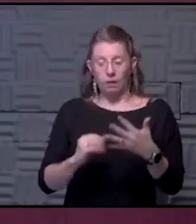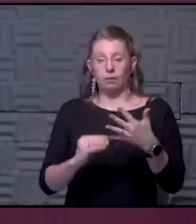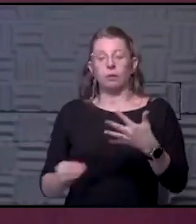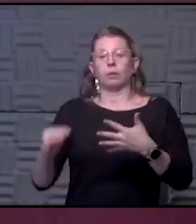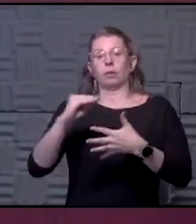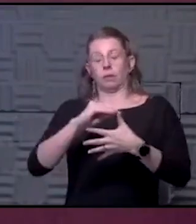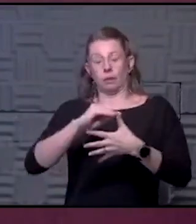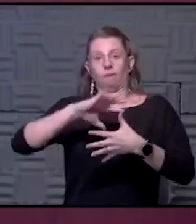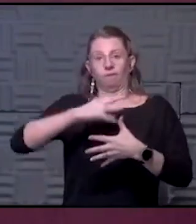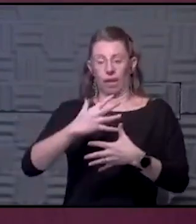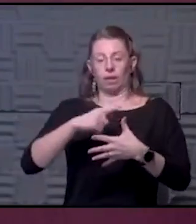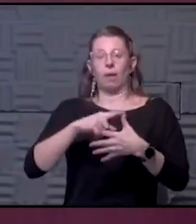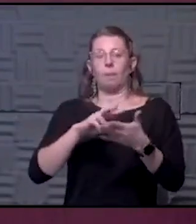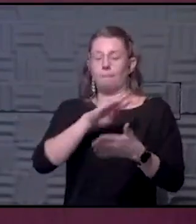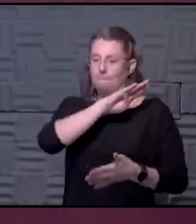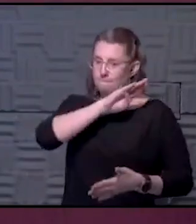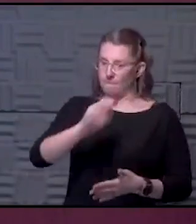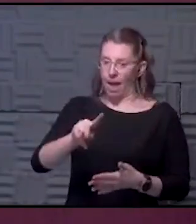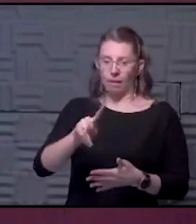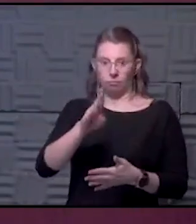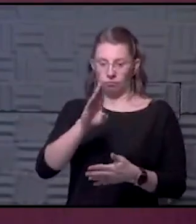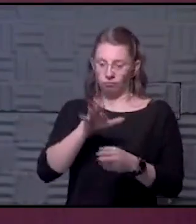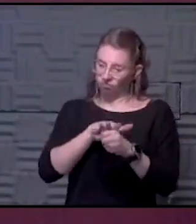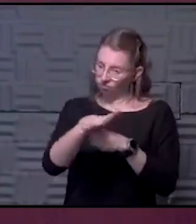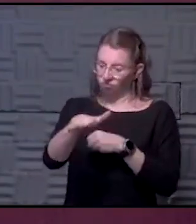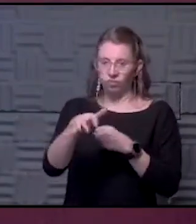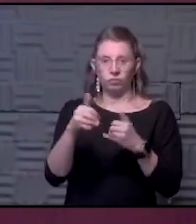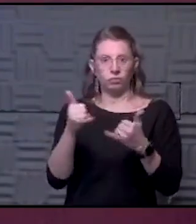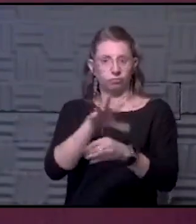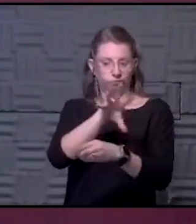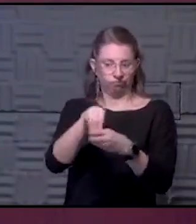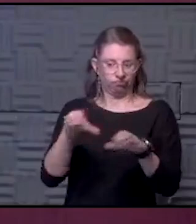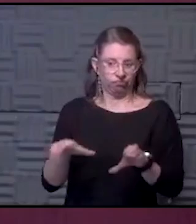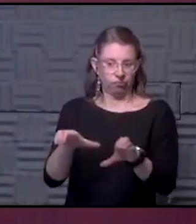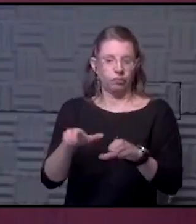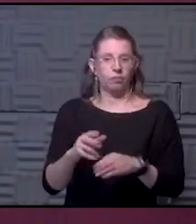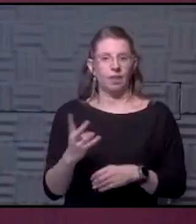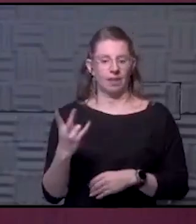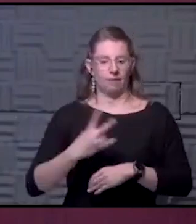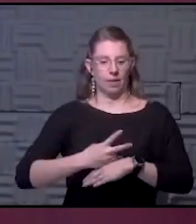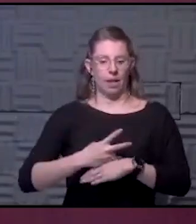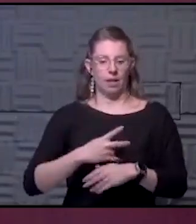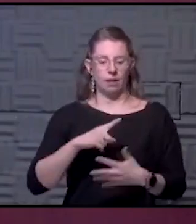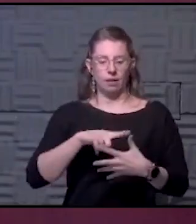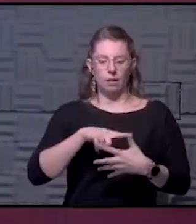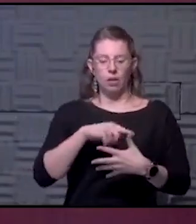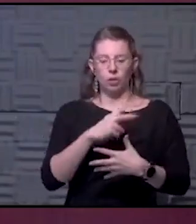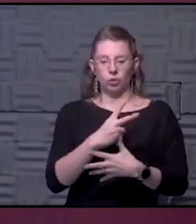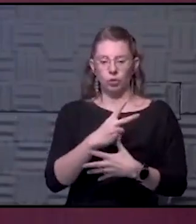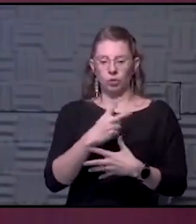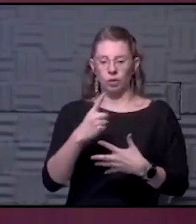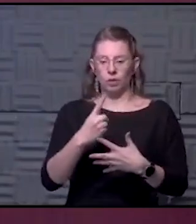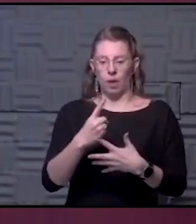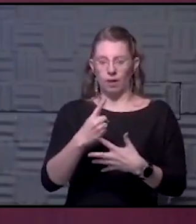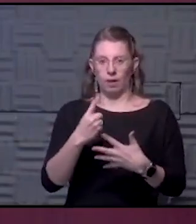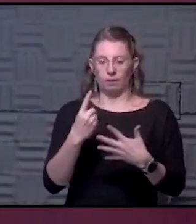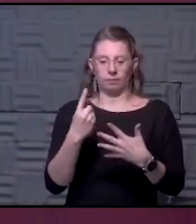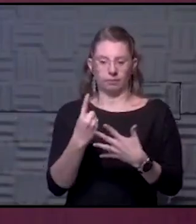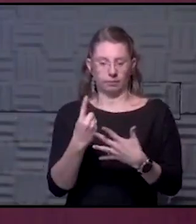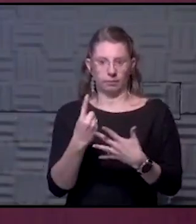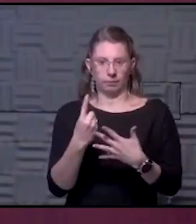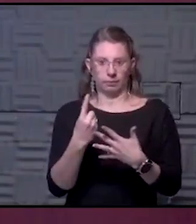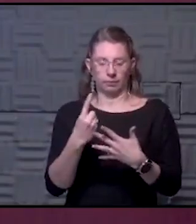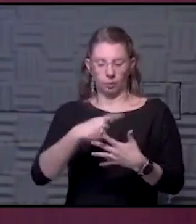5 is full return to play. So it really goes over the course of 7 days. Step 1 is 2 days, step 2 is 1 day, step 3 is 1